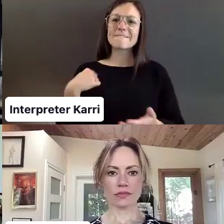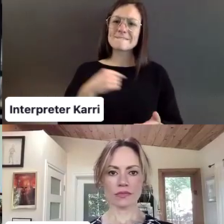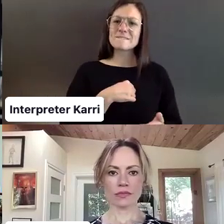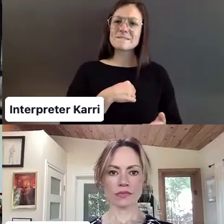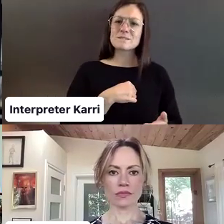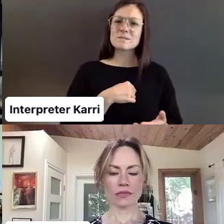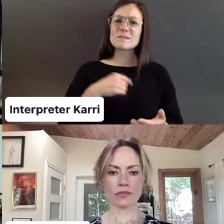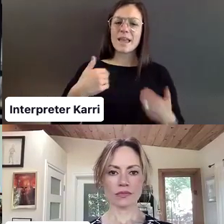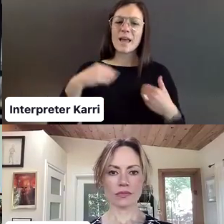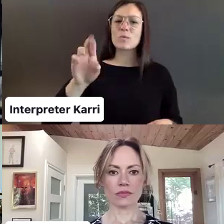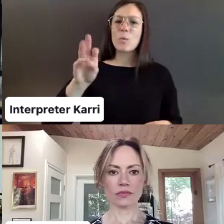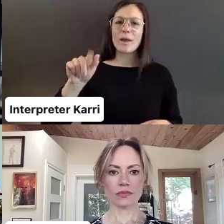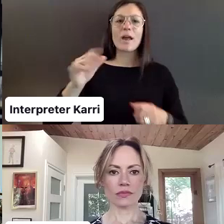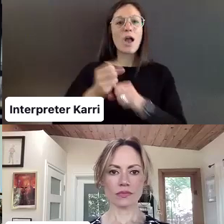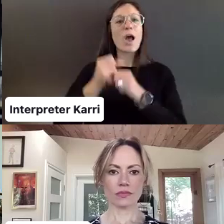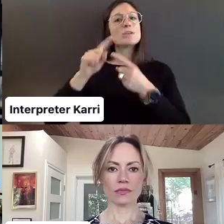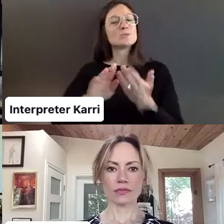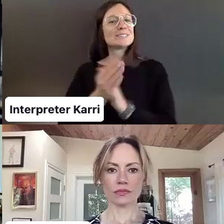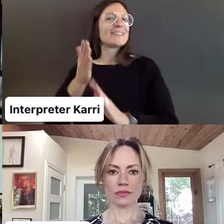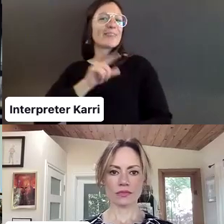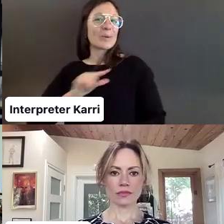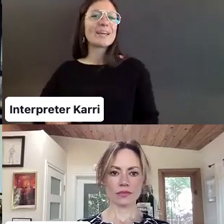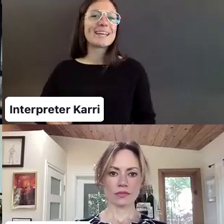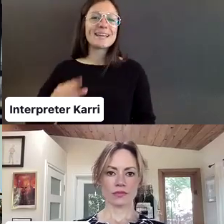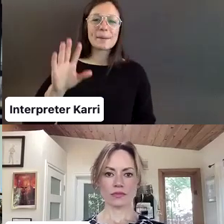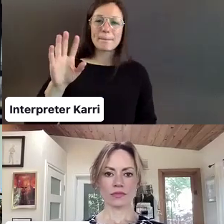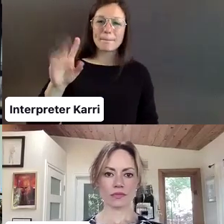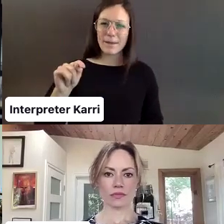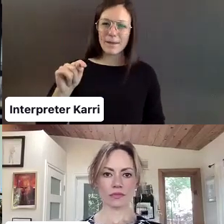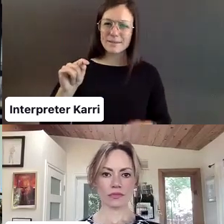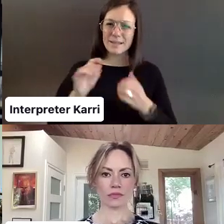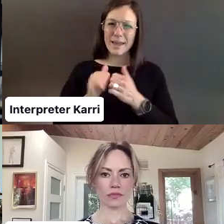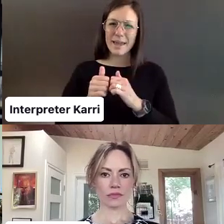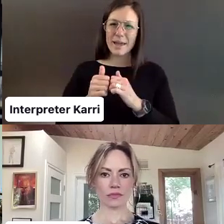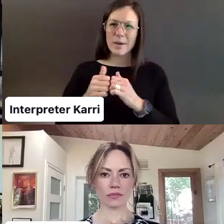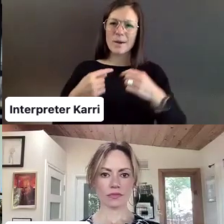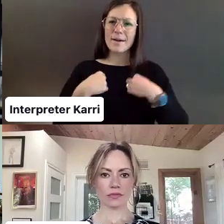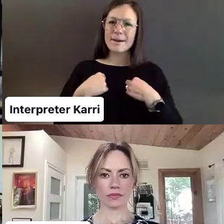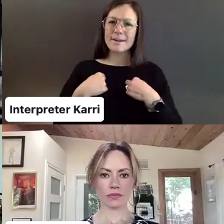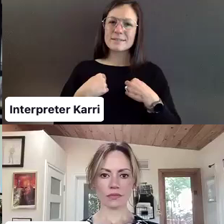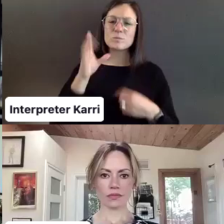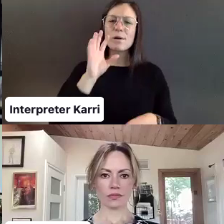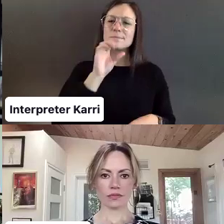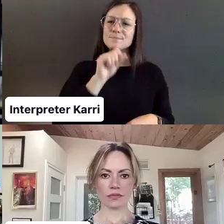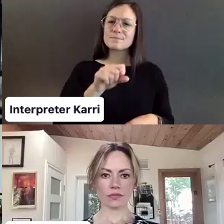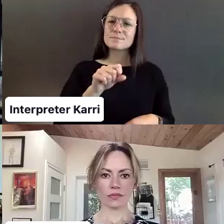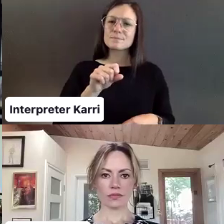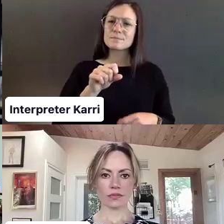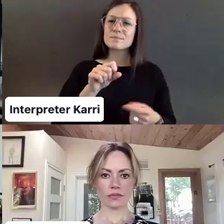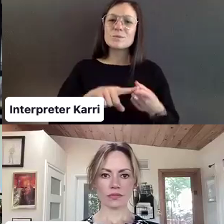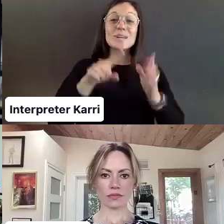to get to be the queen of hell, right? But how I would have loved to have